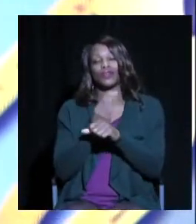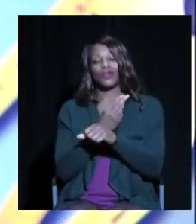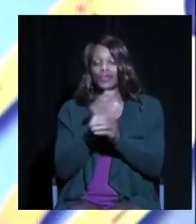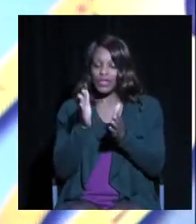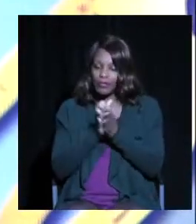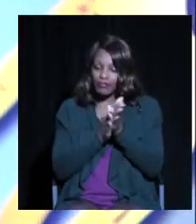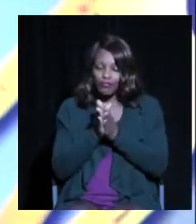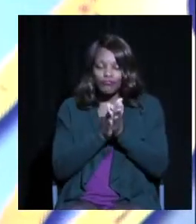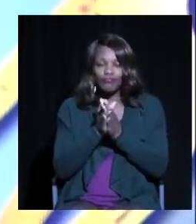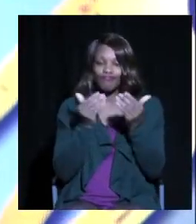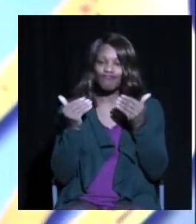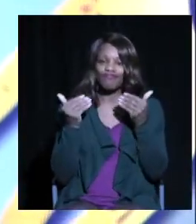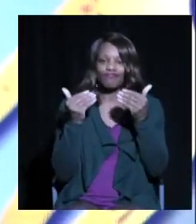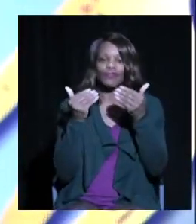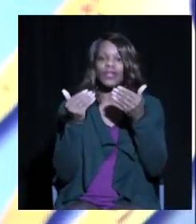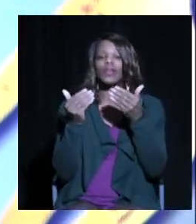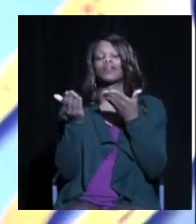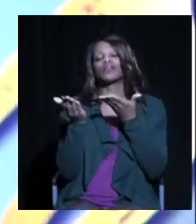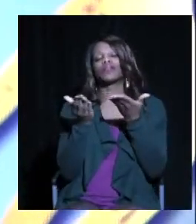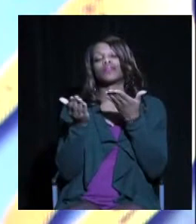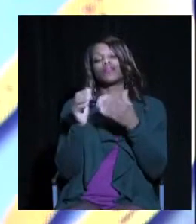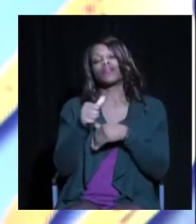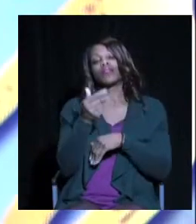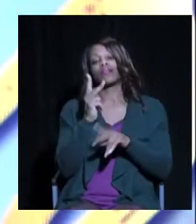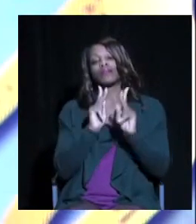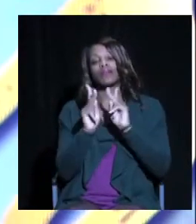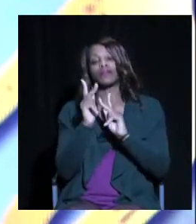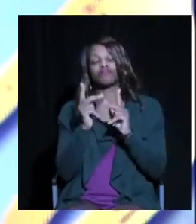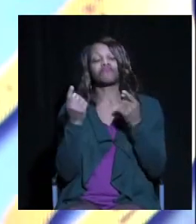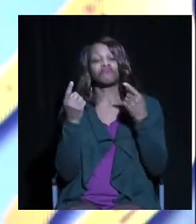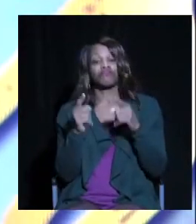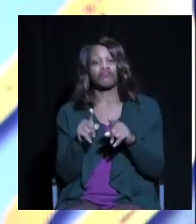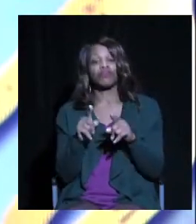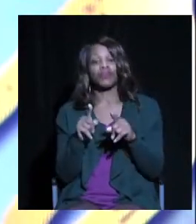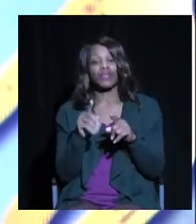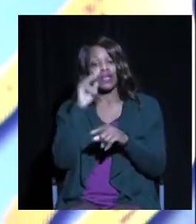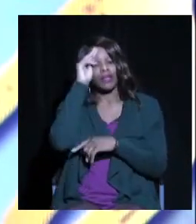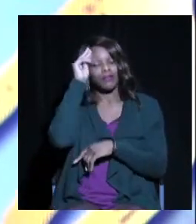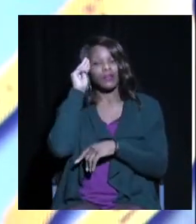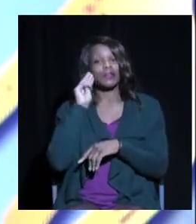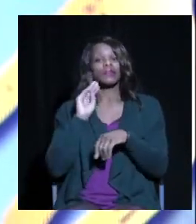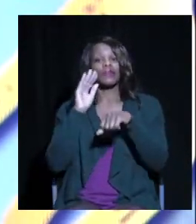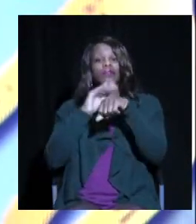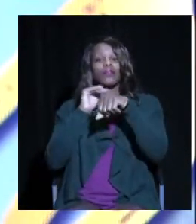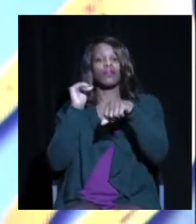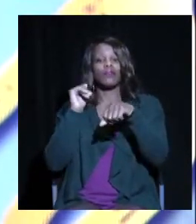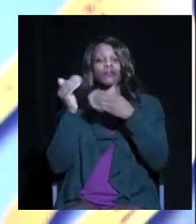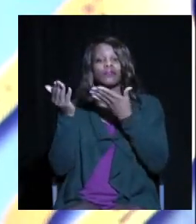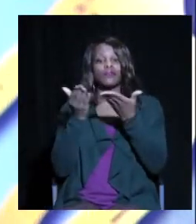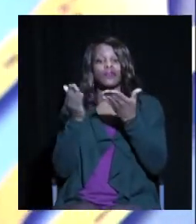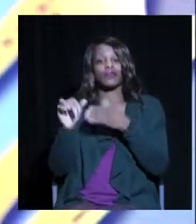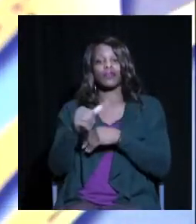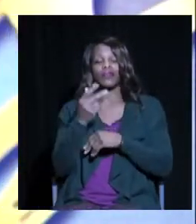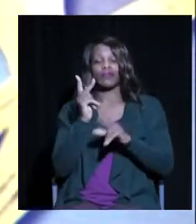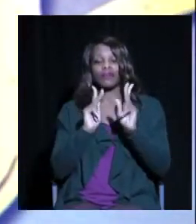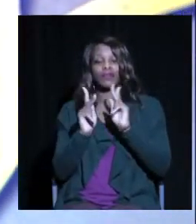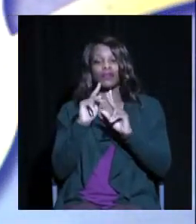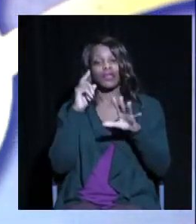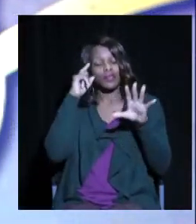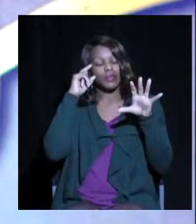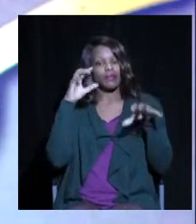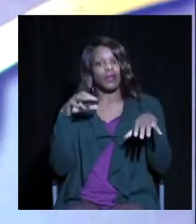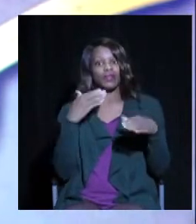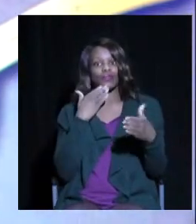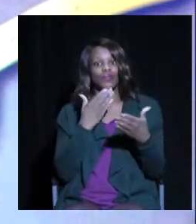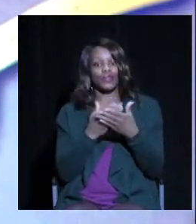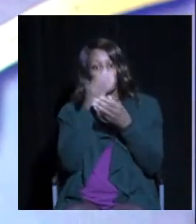us to serve others. And of course, this is what happens here, where Mary's been called to serve others. She's surprised with some good news,